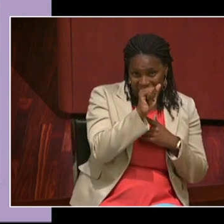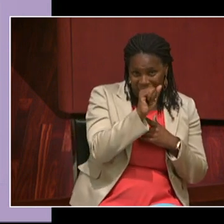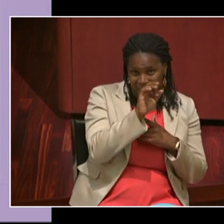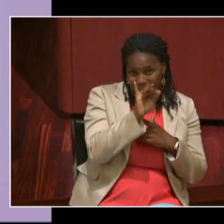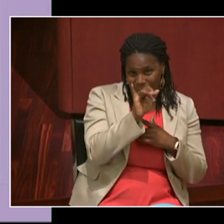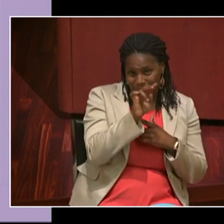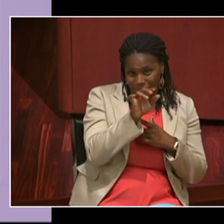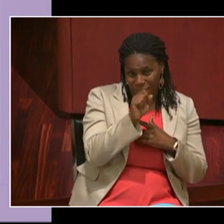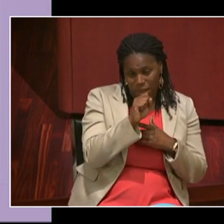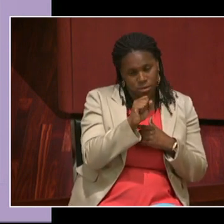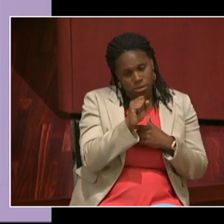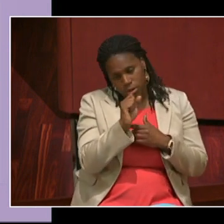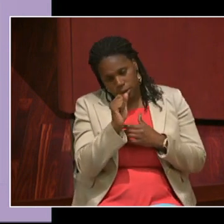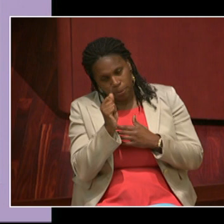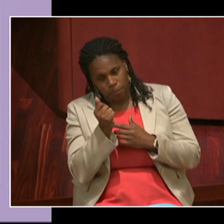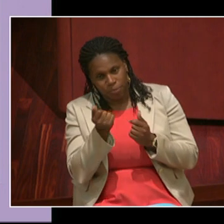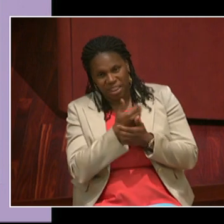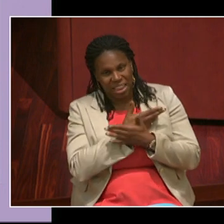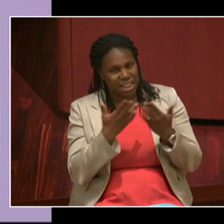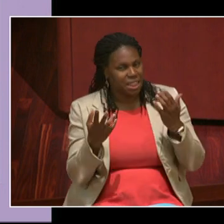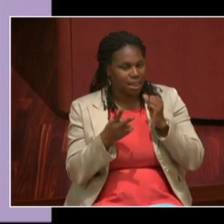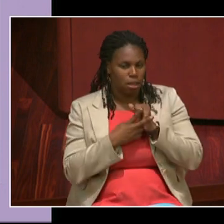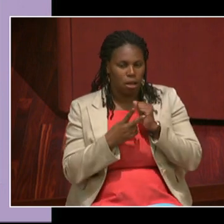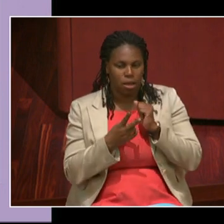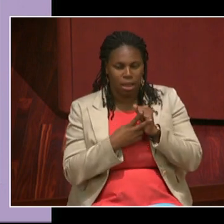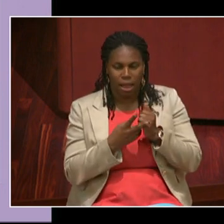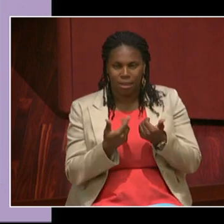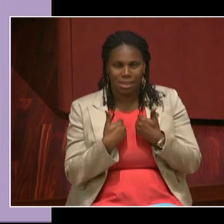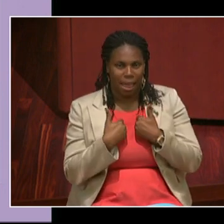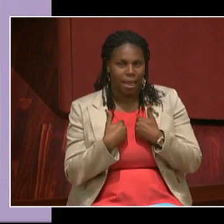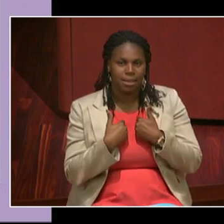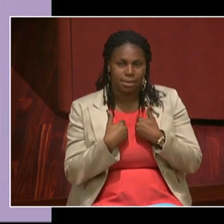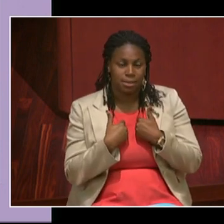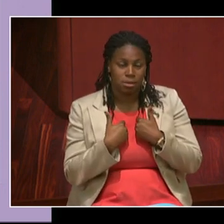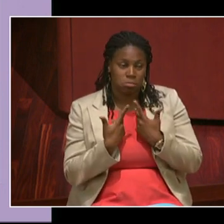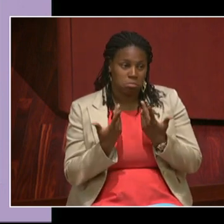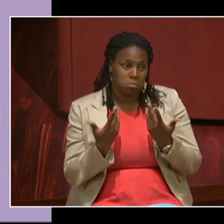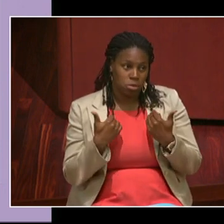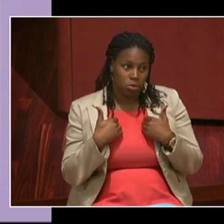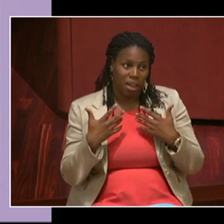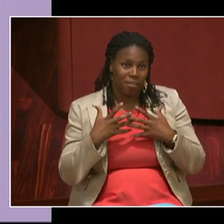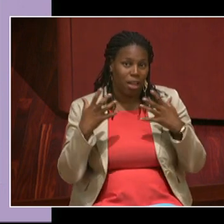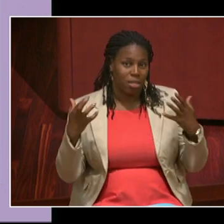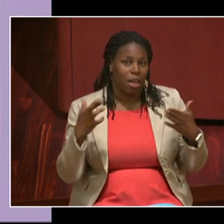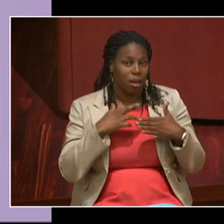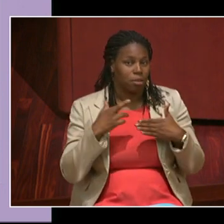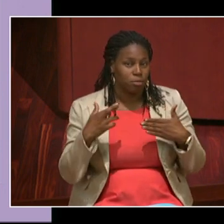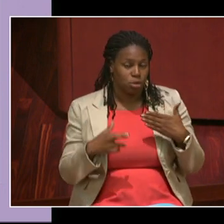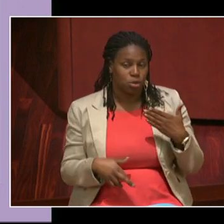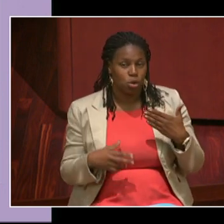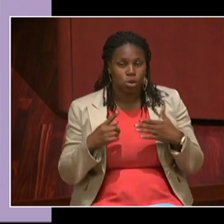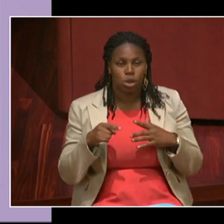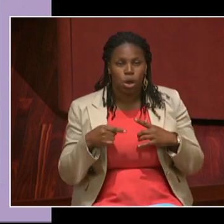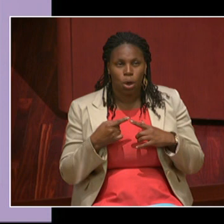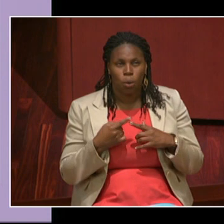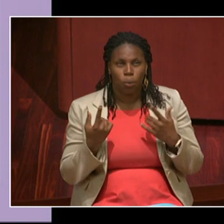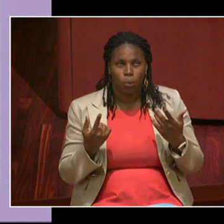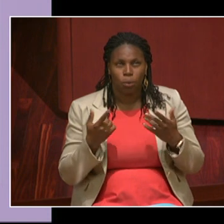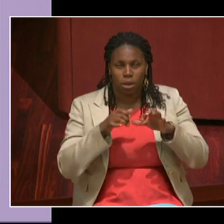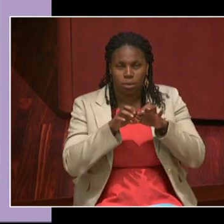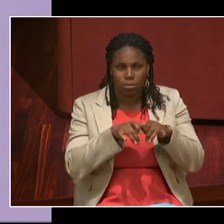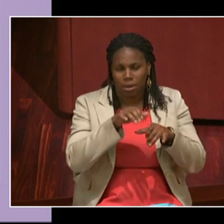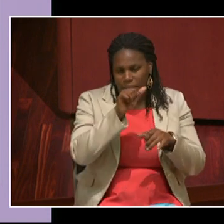saying anything that the National Archives maintains. This means that you could end up with a lot of results. In this case, when I searched on Antonio Grande,